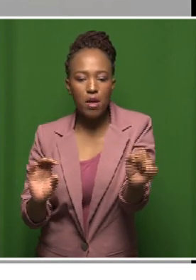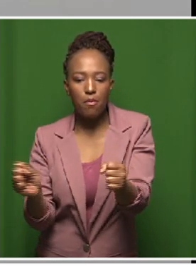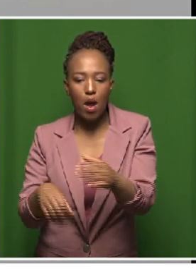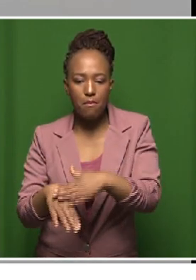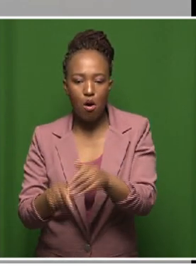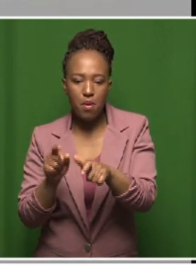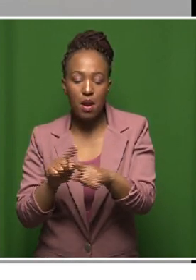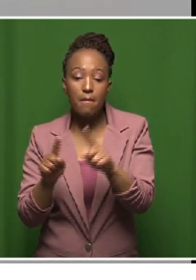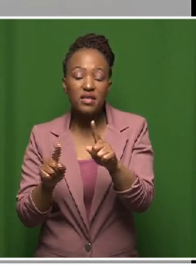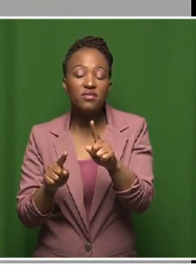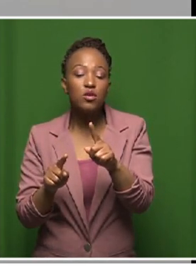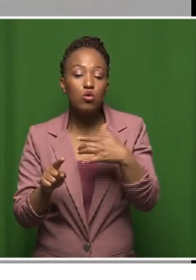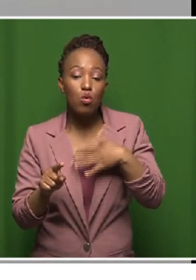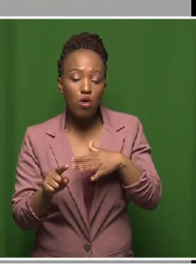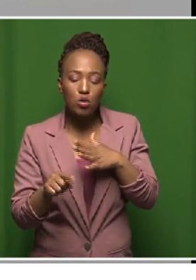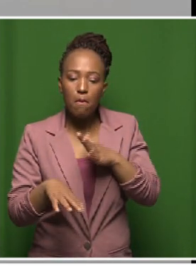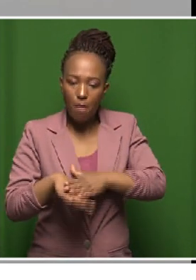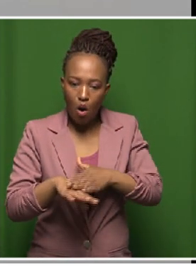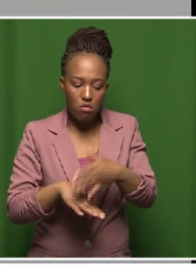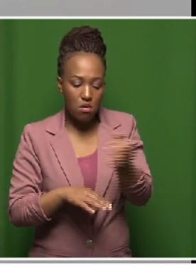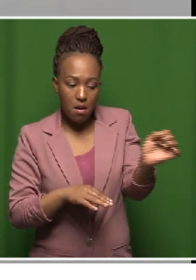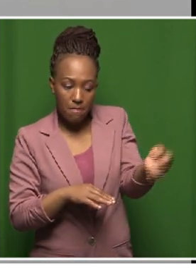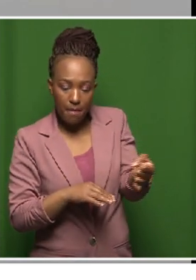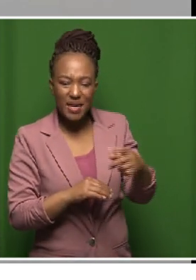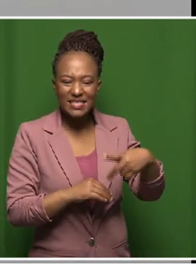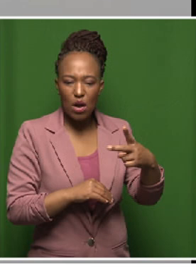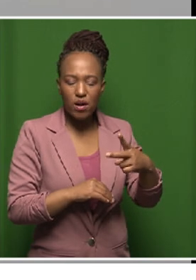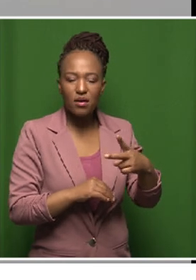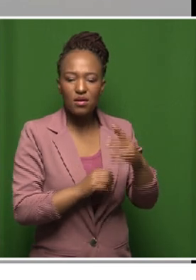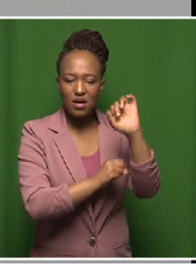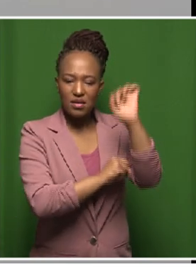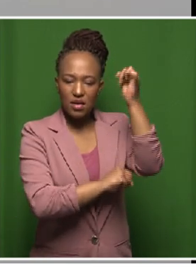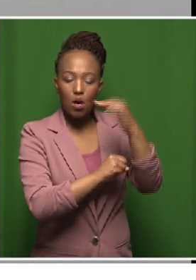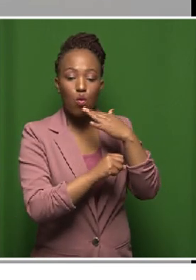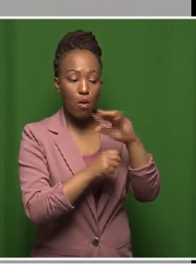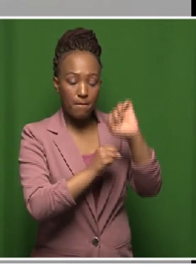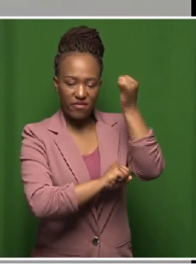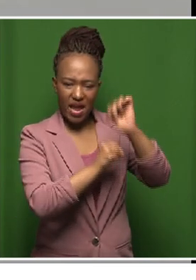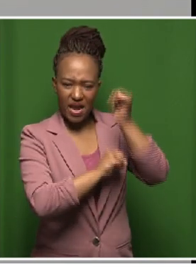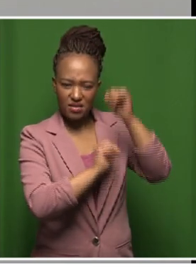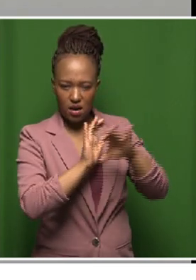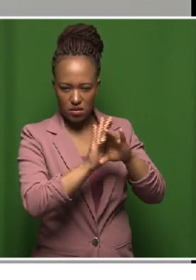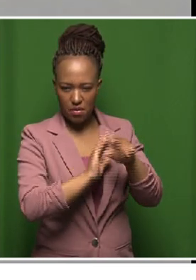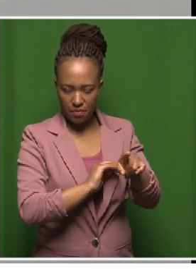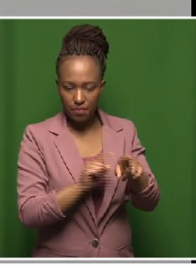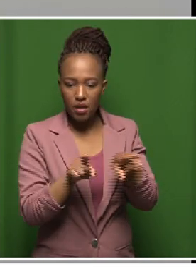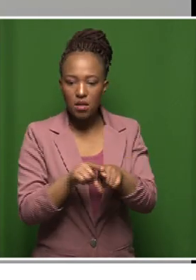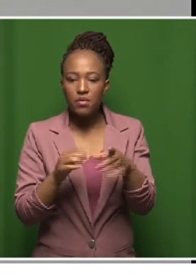you really want to employ more people, you have to look at the secondary sectors. Manufacturing is a very good example. And unfortunately, like I've mentioned, is